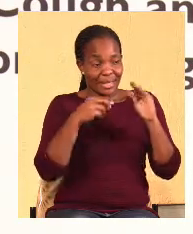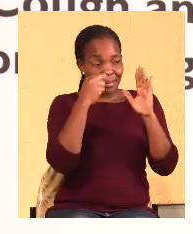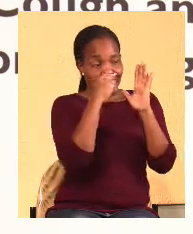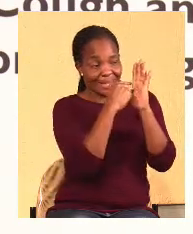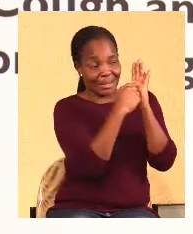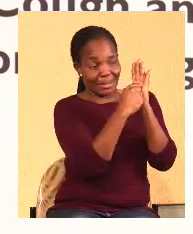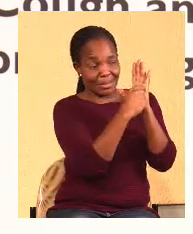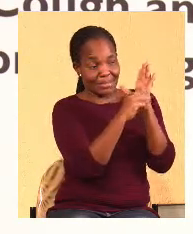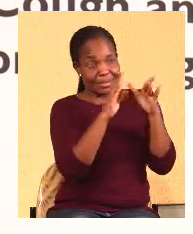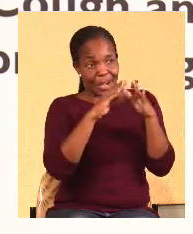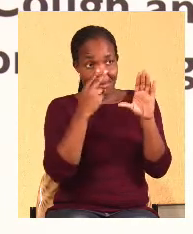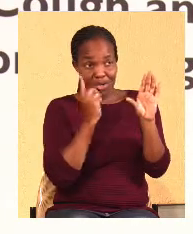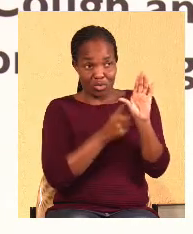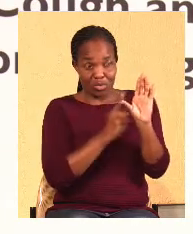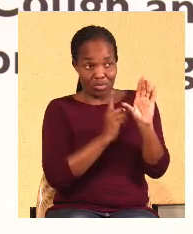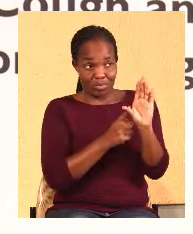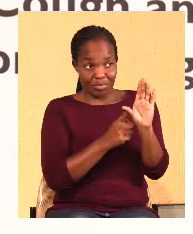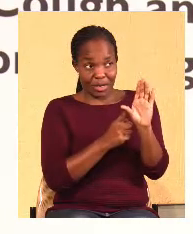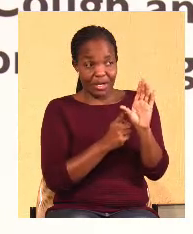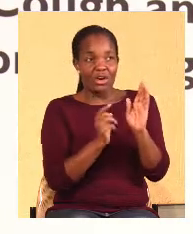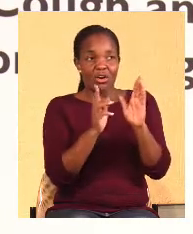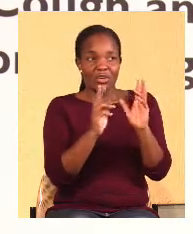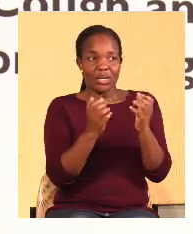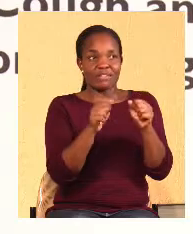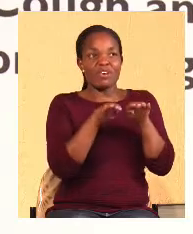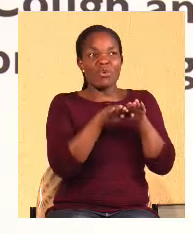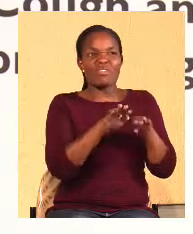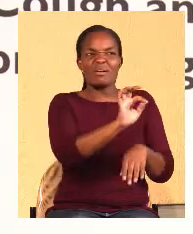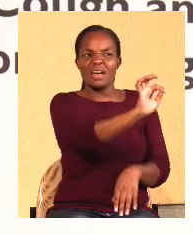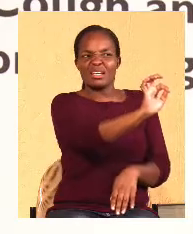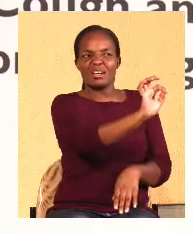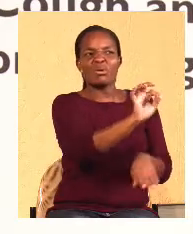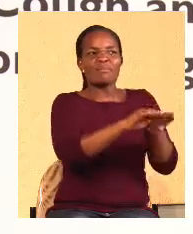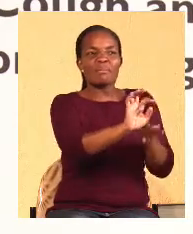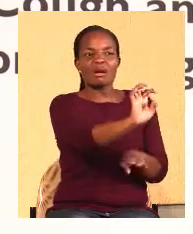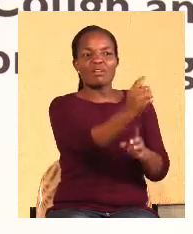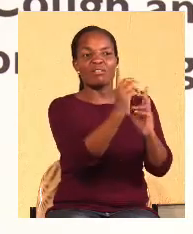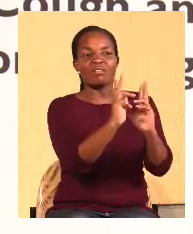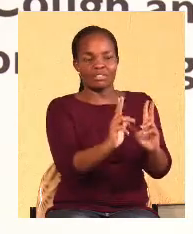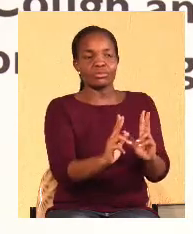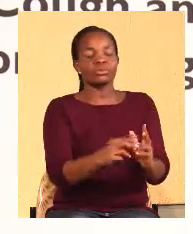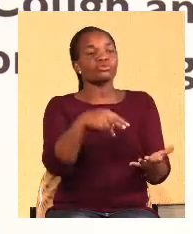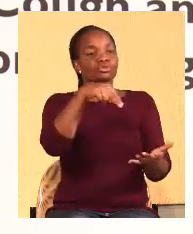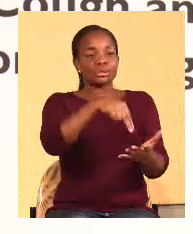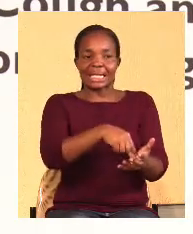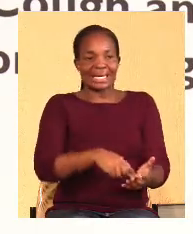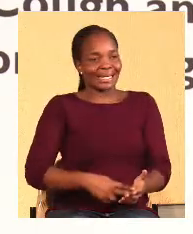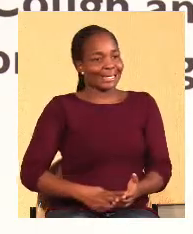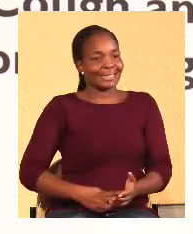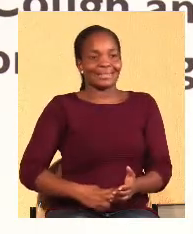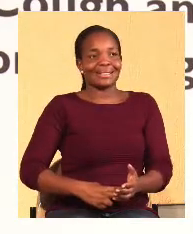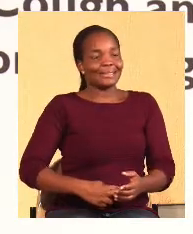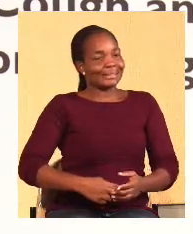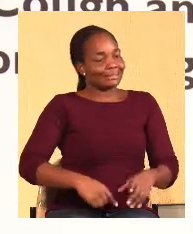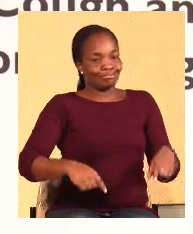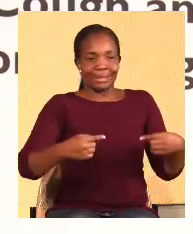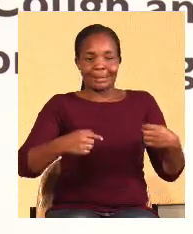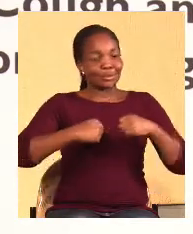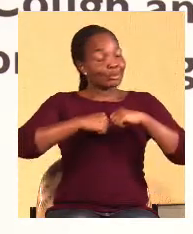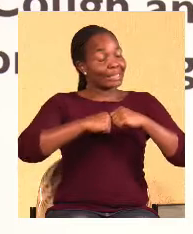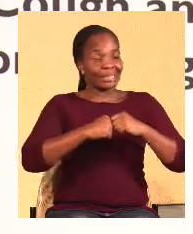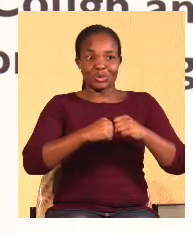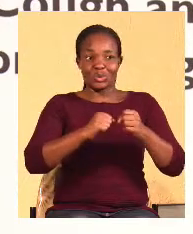regulations, then I think people have a right to challenge that provision of the Liquor Act. Because